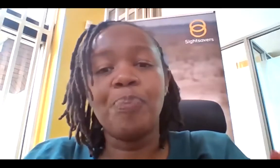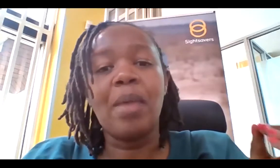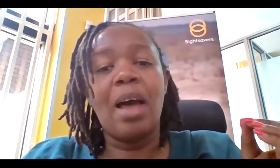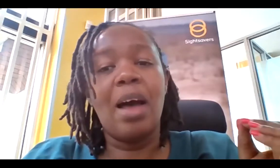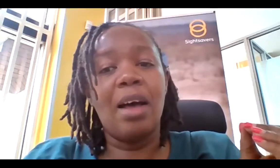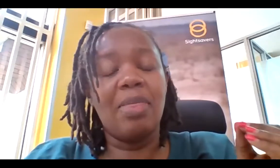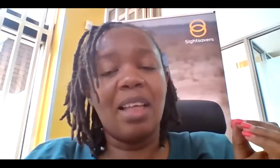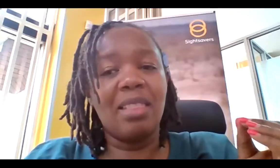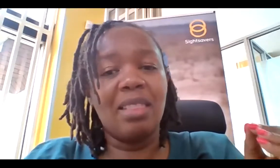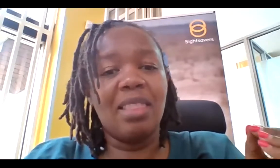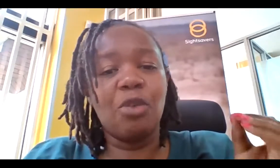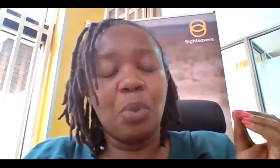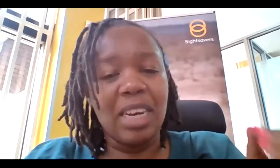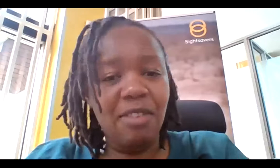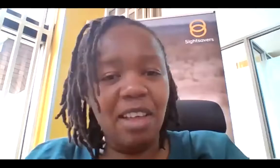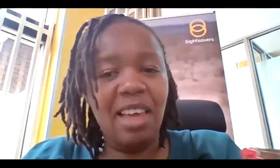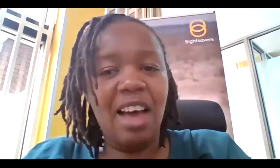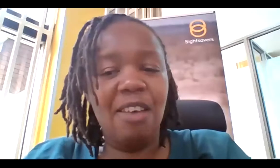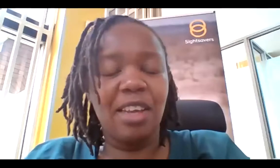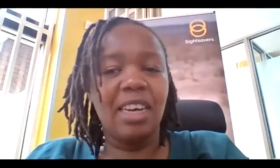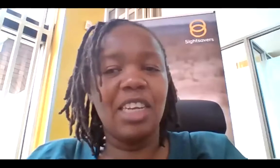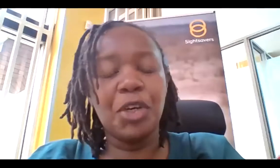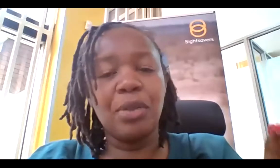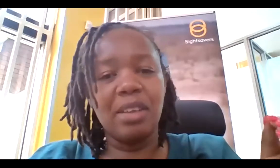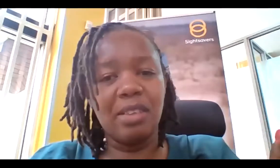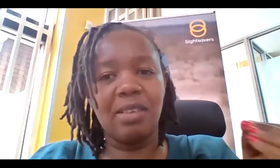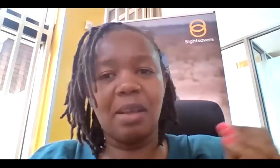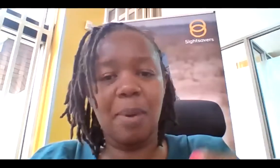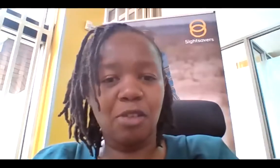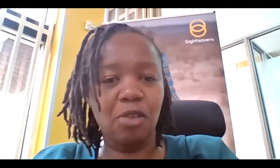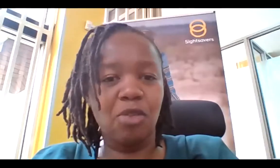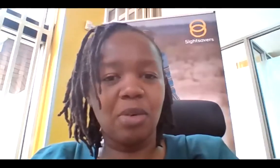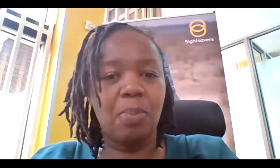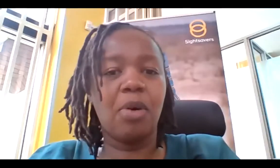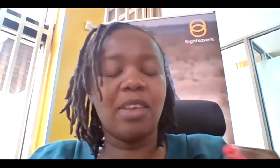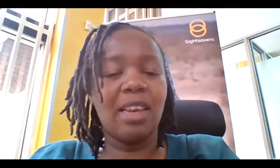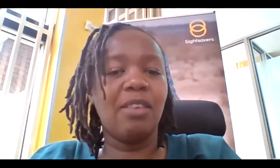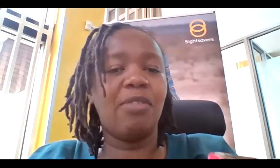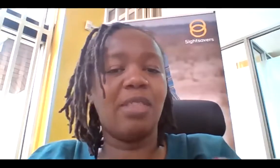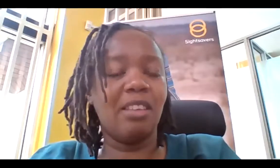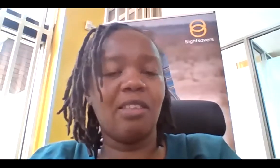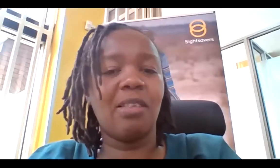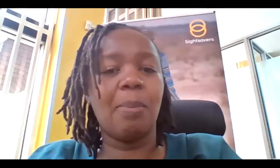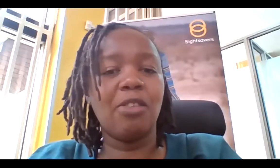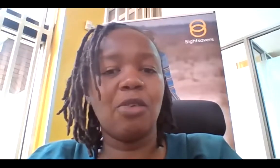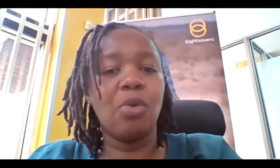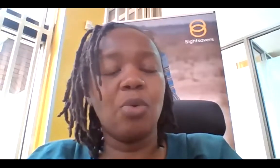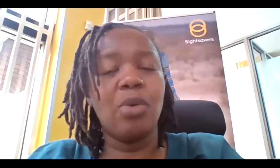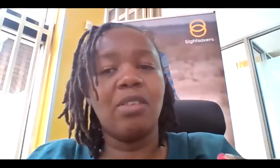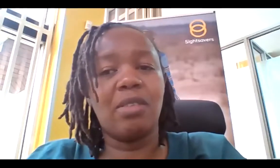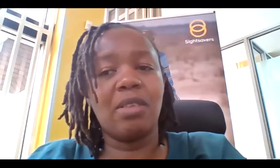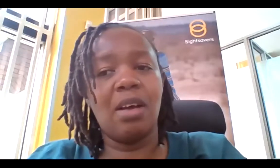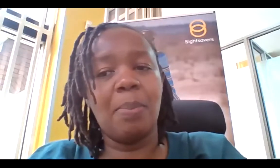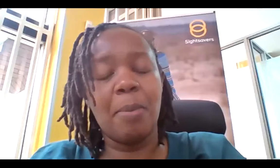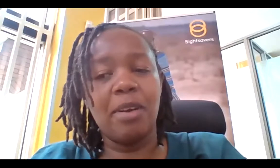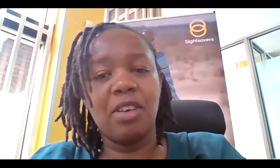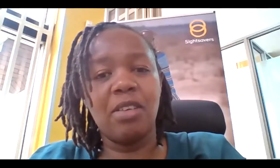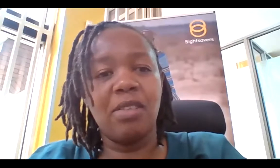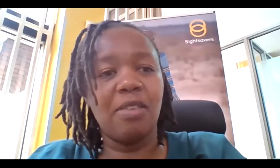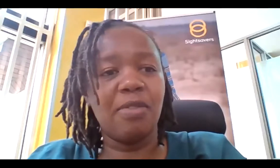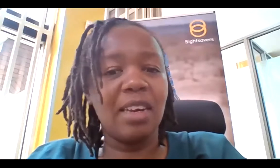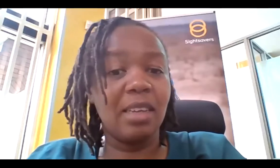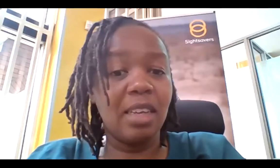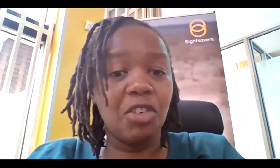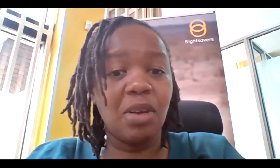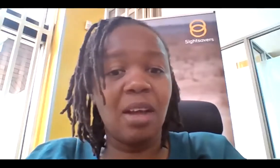to that whenever they're having an issue, this is the person to report, and if this is the person who is